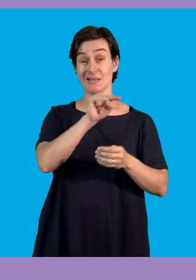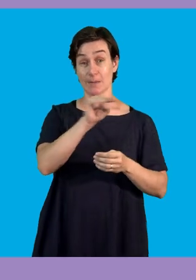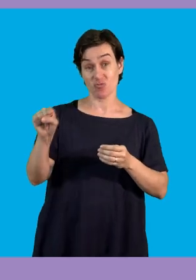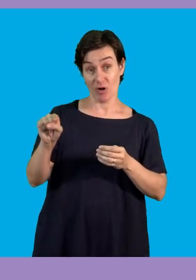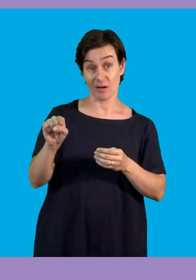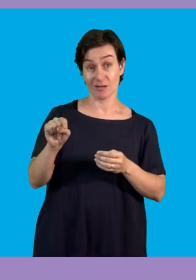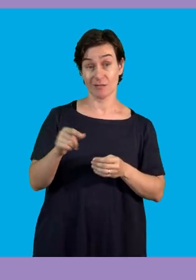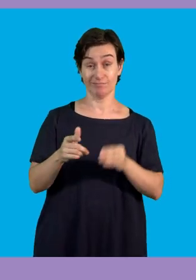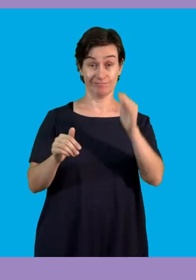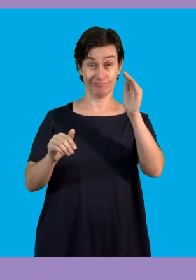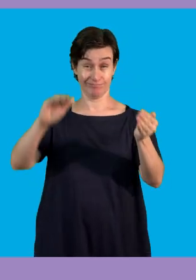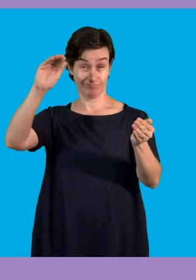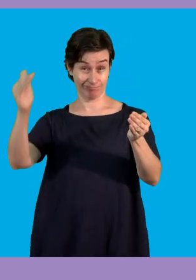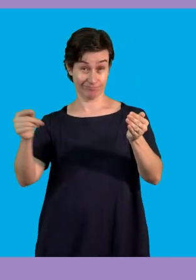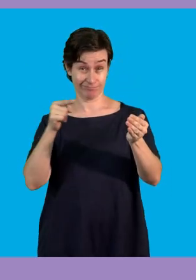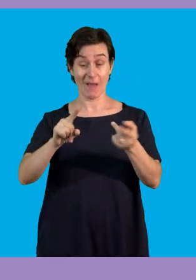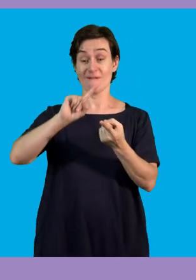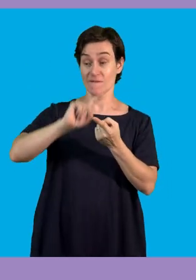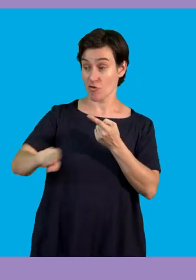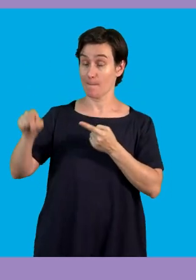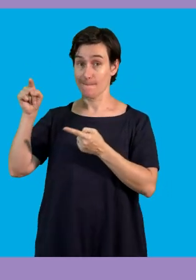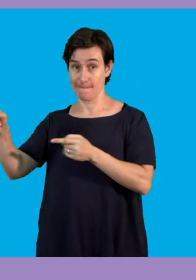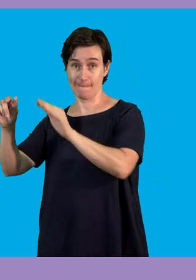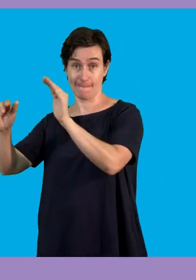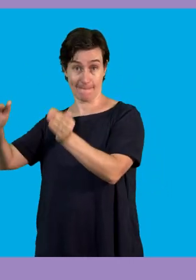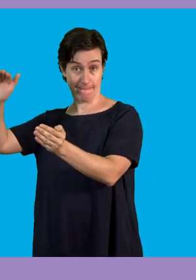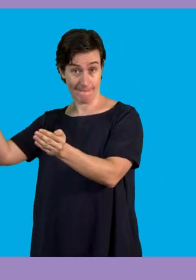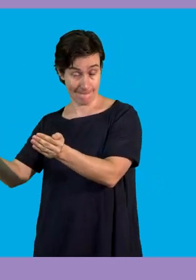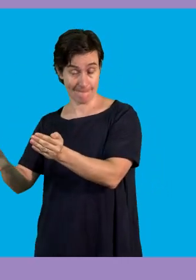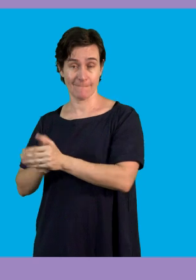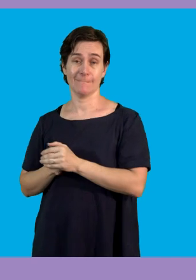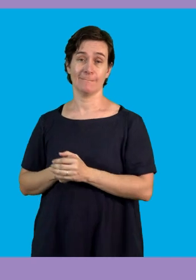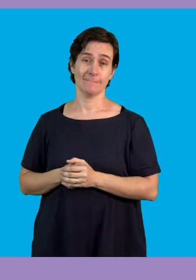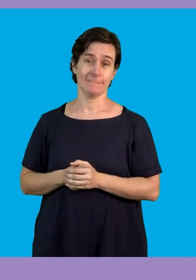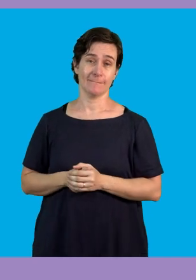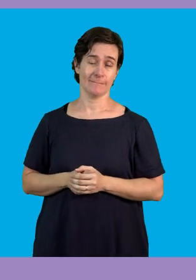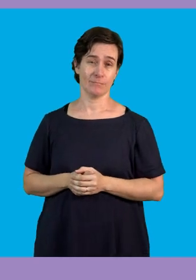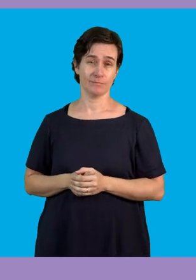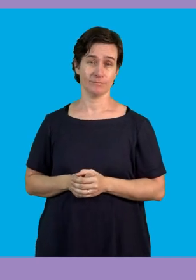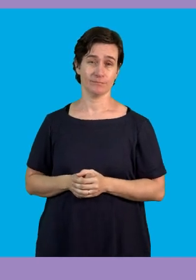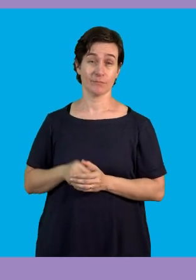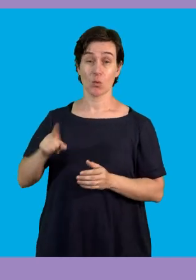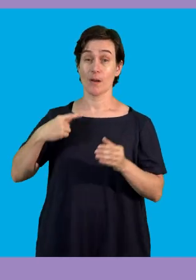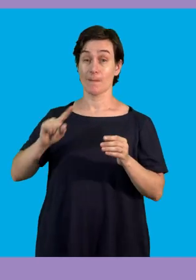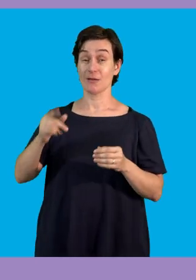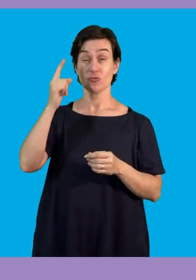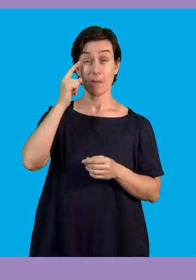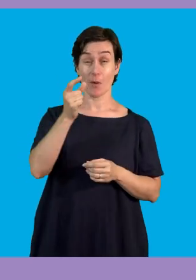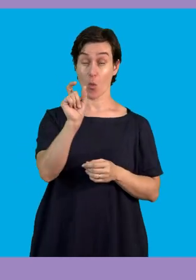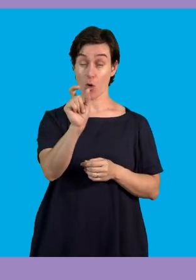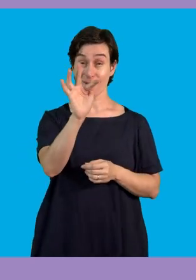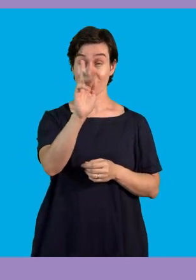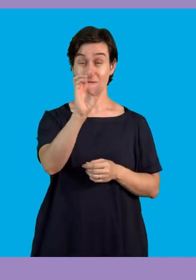Subtracting that trinomial from that trinomial, and we start with the word